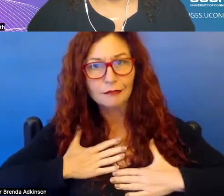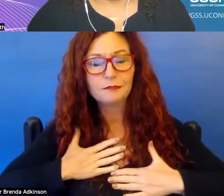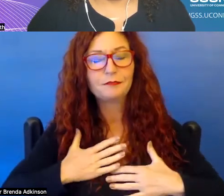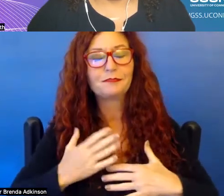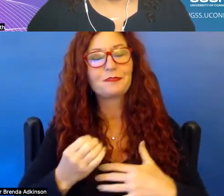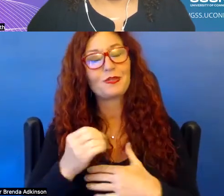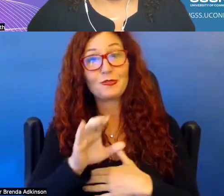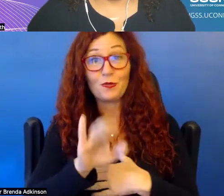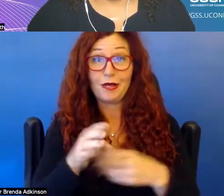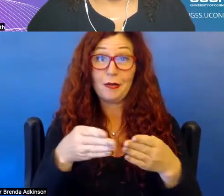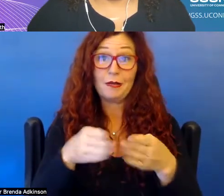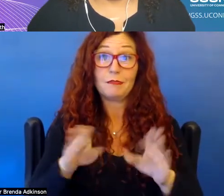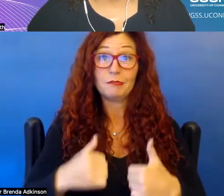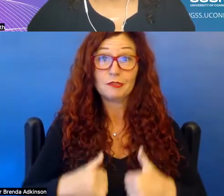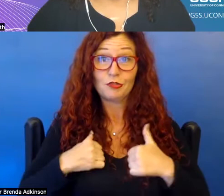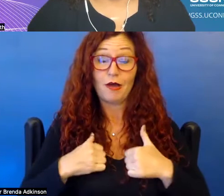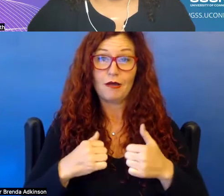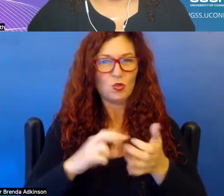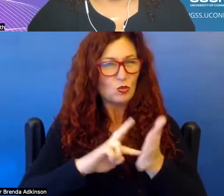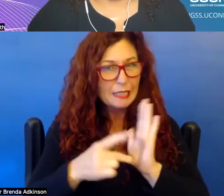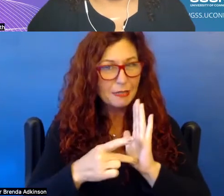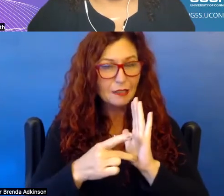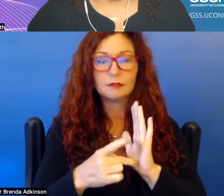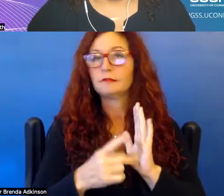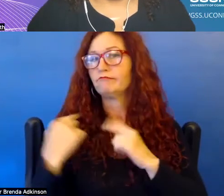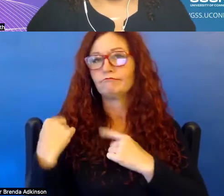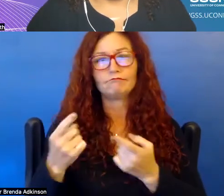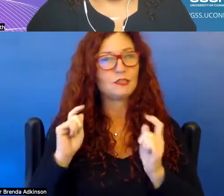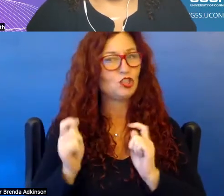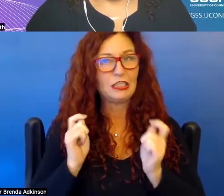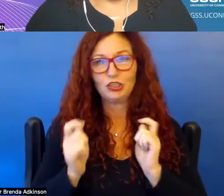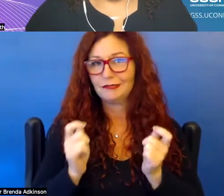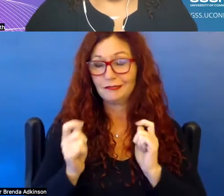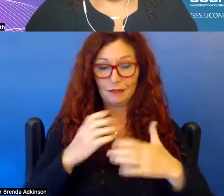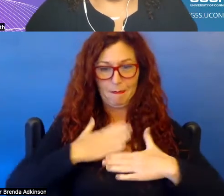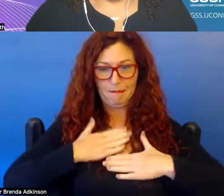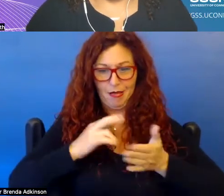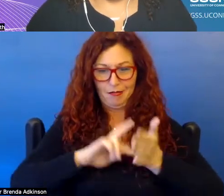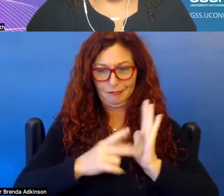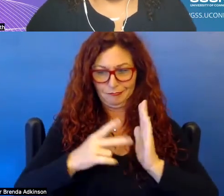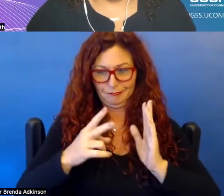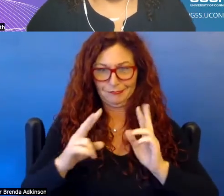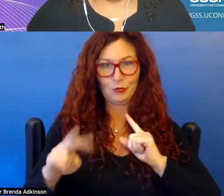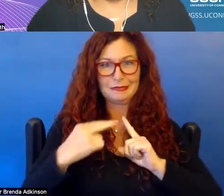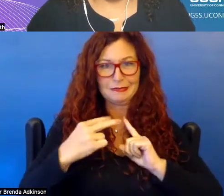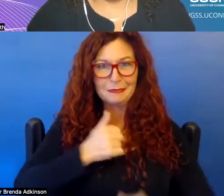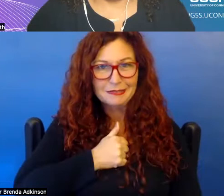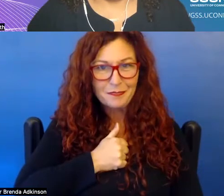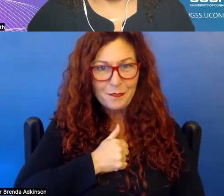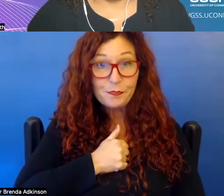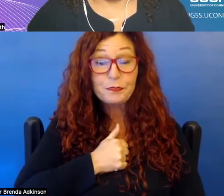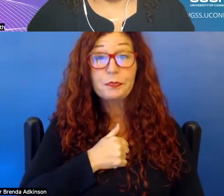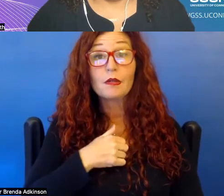is constantly evolving and changing. And I think echoing Joanne, it is really